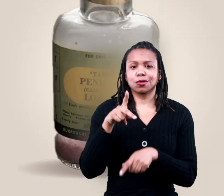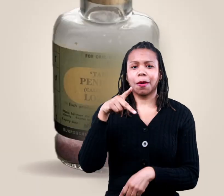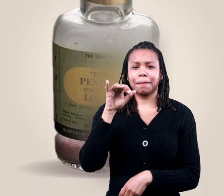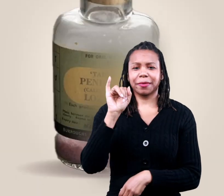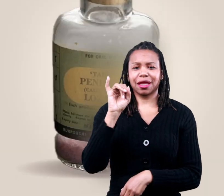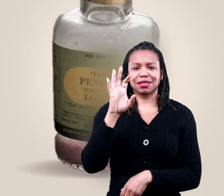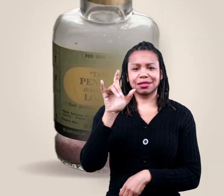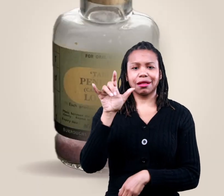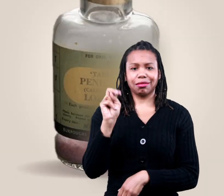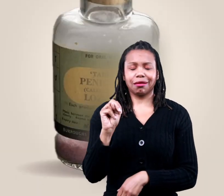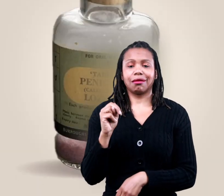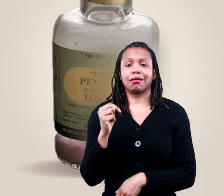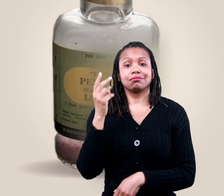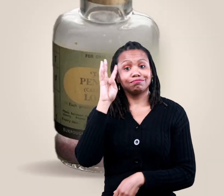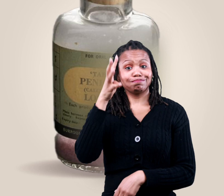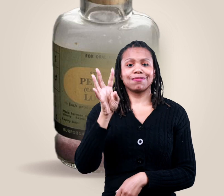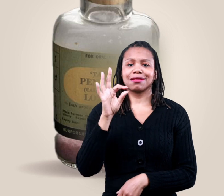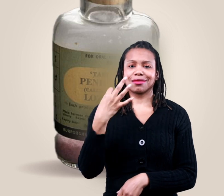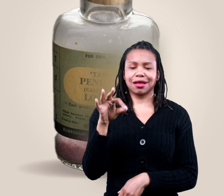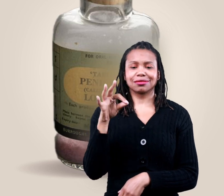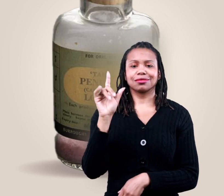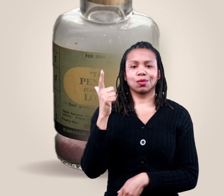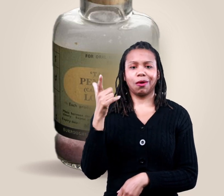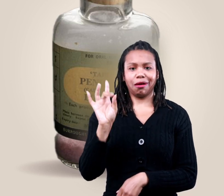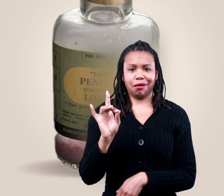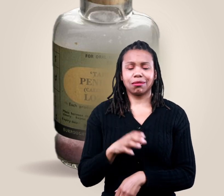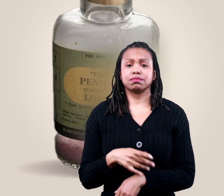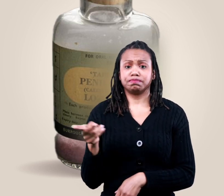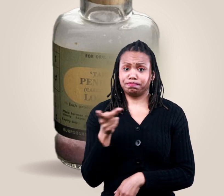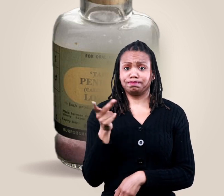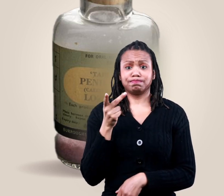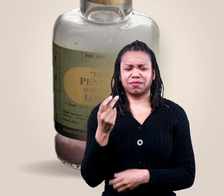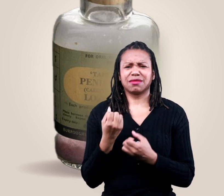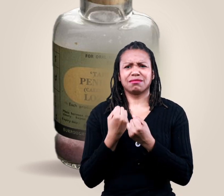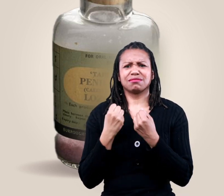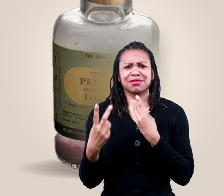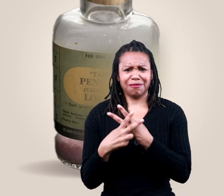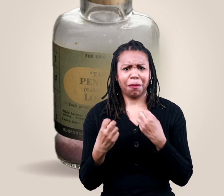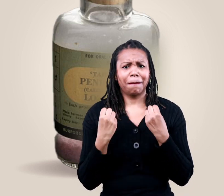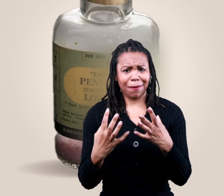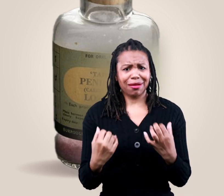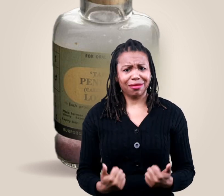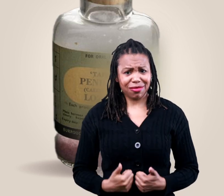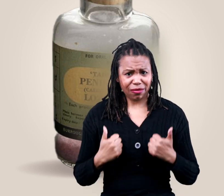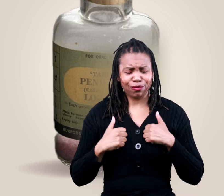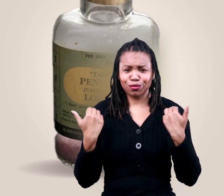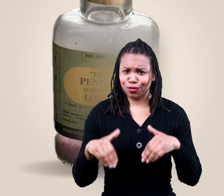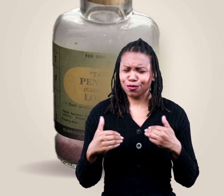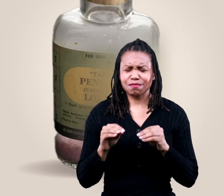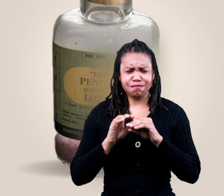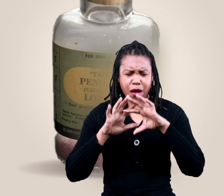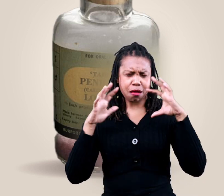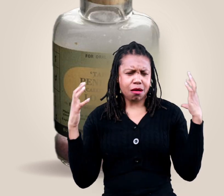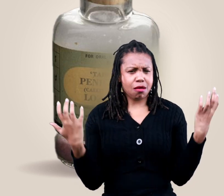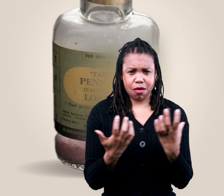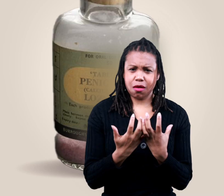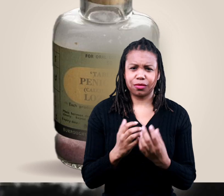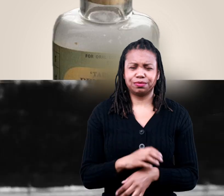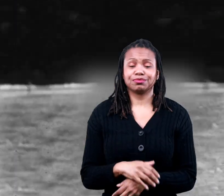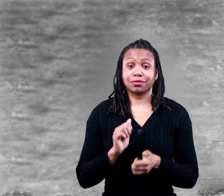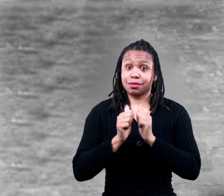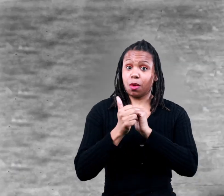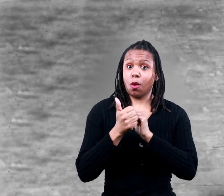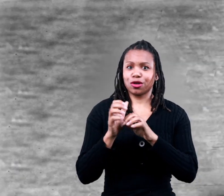and penicillin was discovered in 1928. Both of these discoveries saved millions of lives throughout